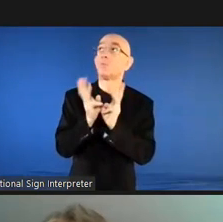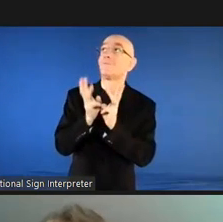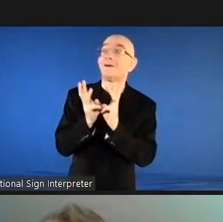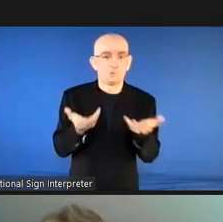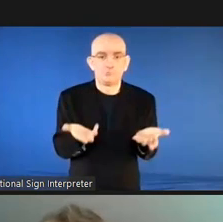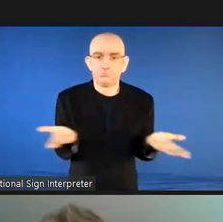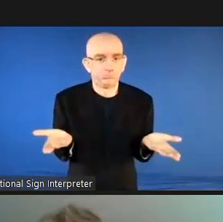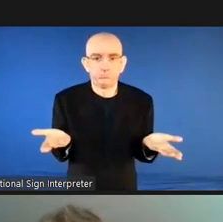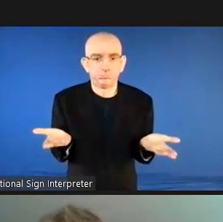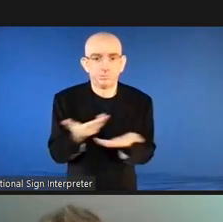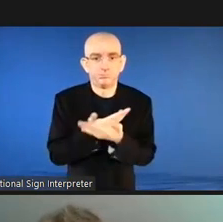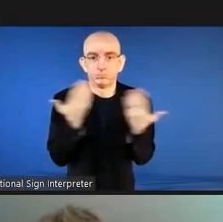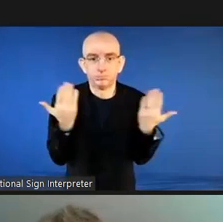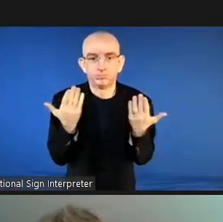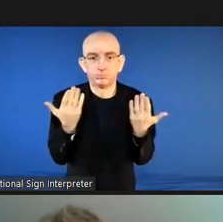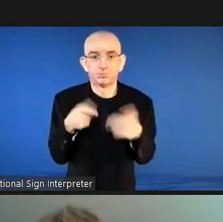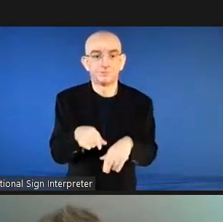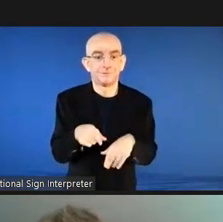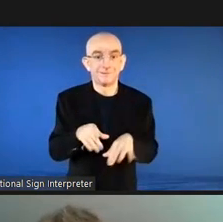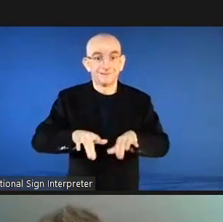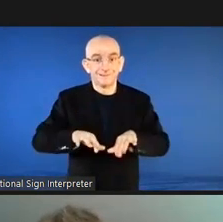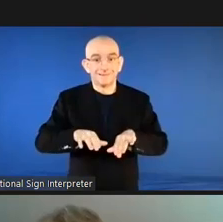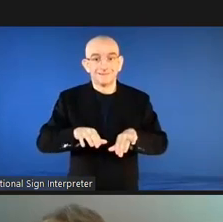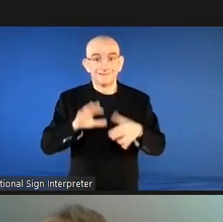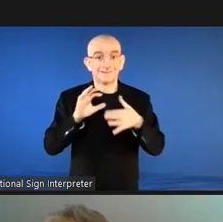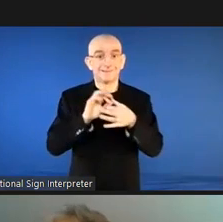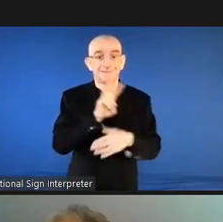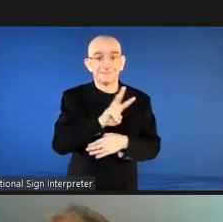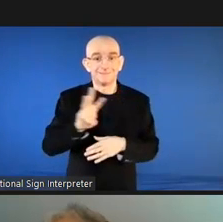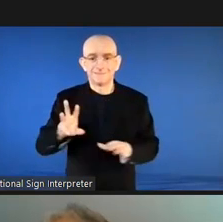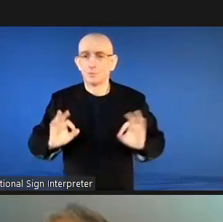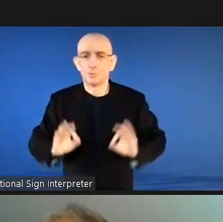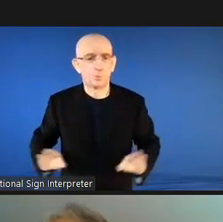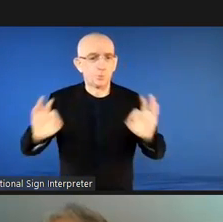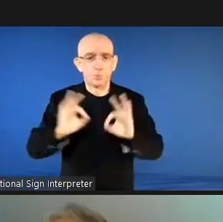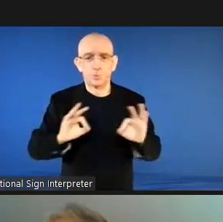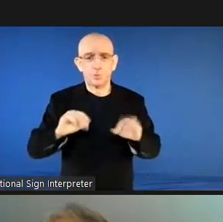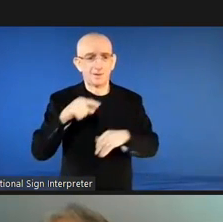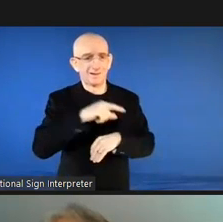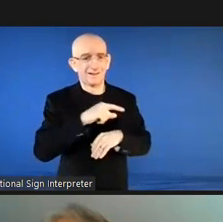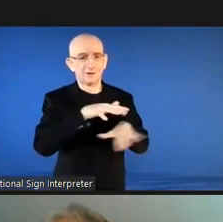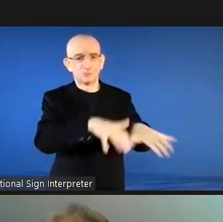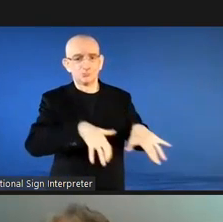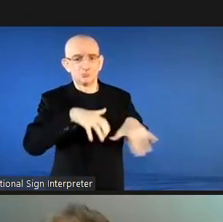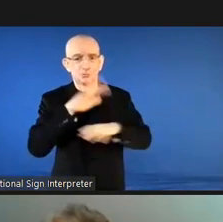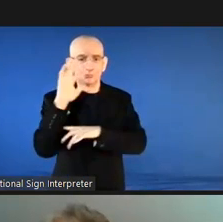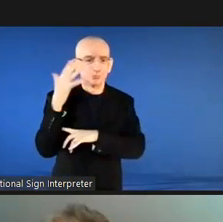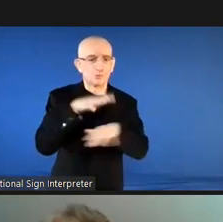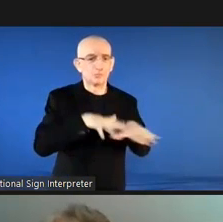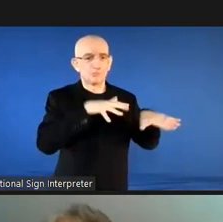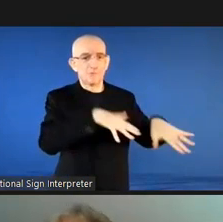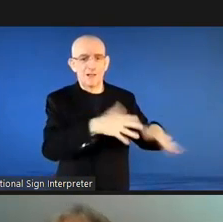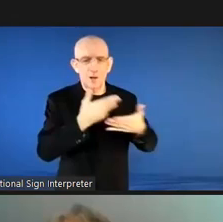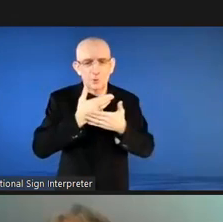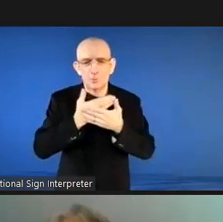rural areas, but we are seeing some major companies coming up and working in